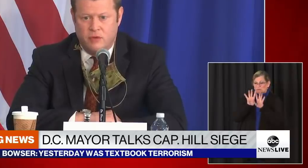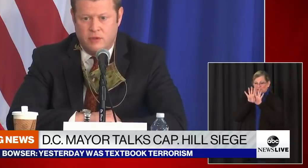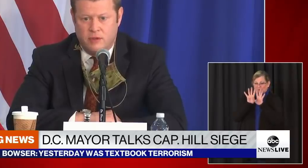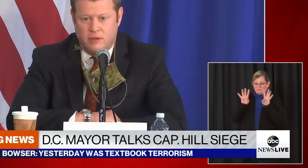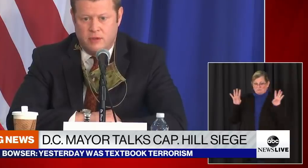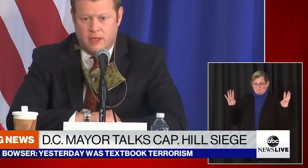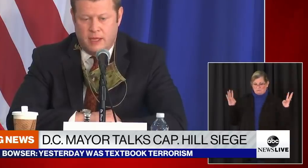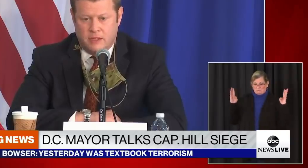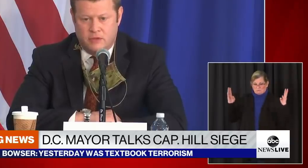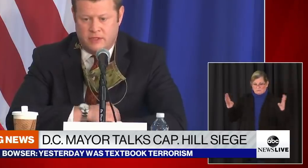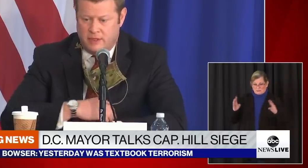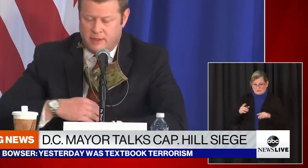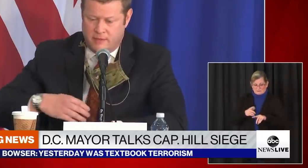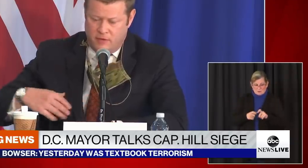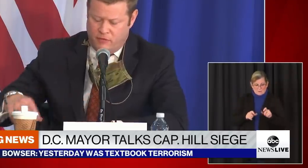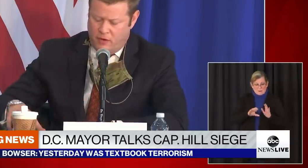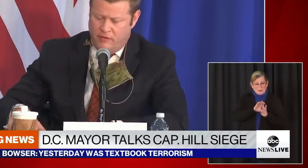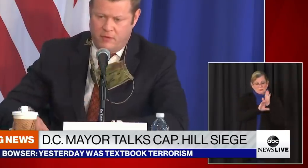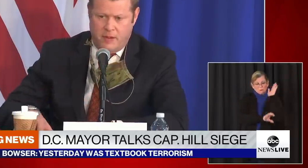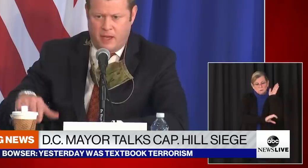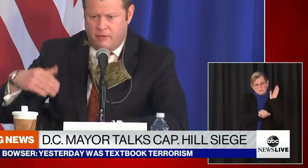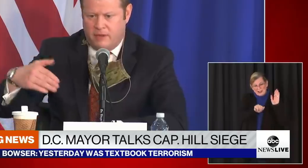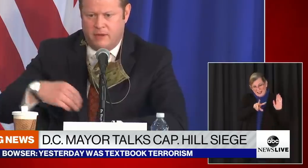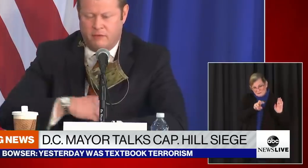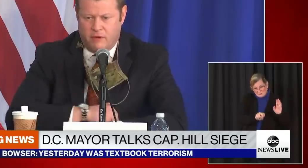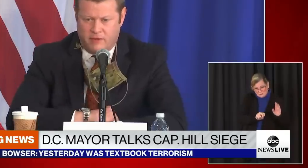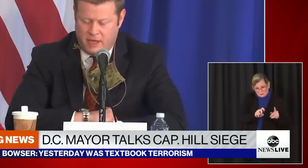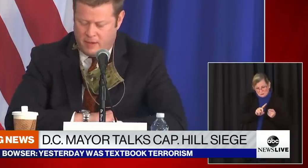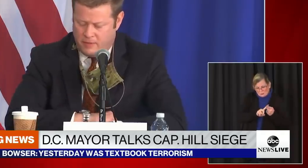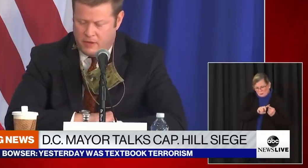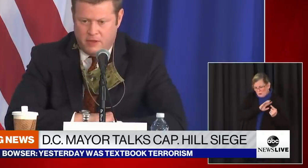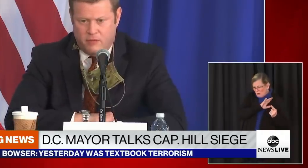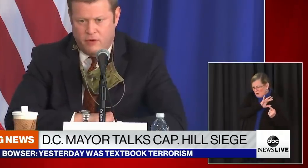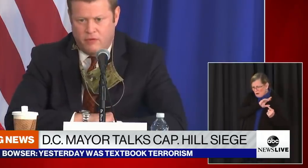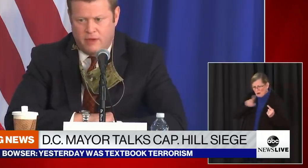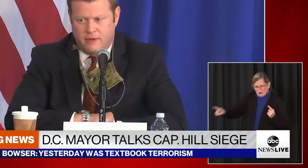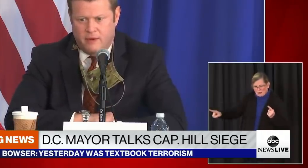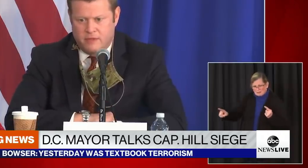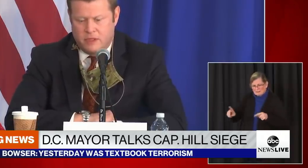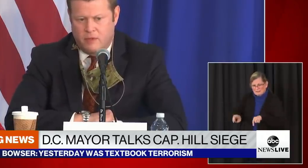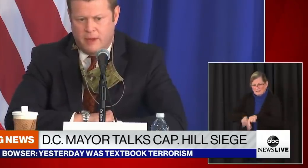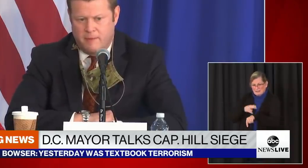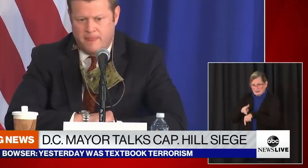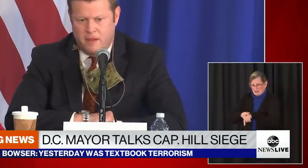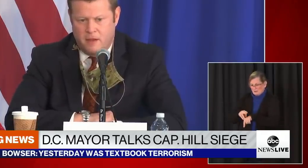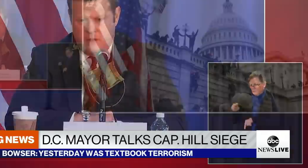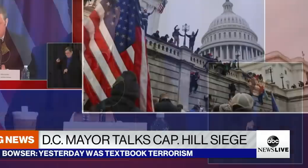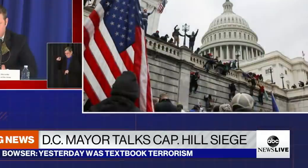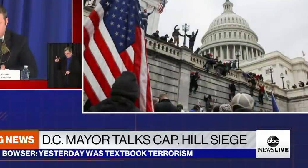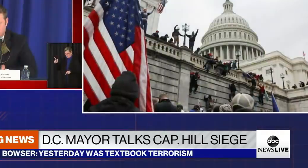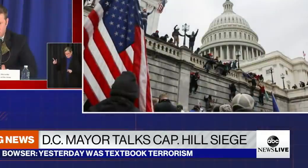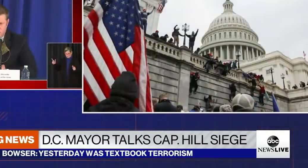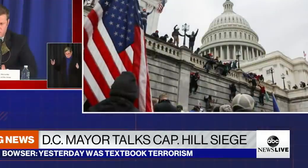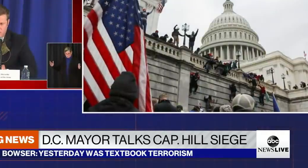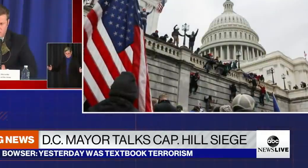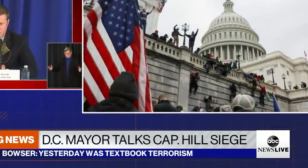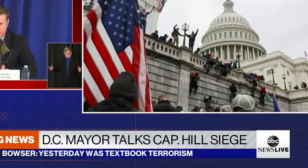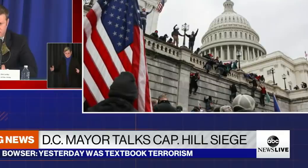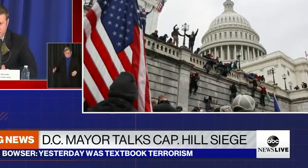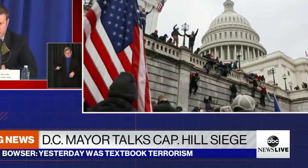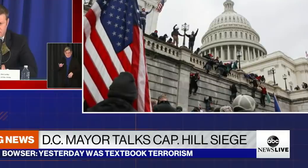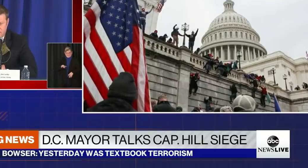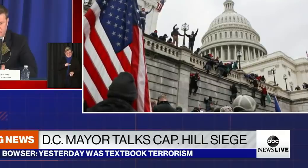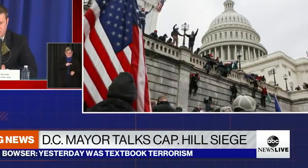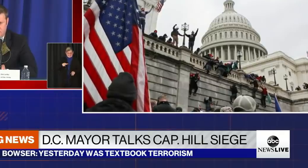Avenue to the in front of the pond right there in front of the Capitol, that road right there. So these personnel